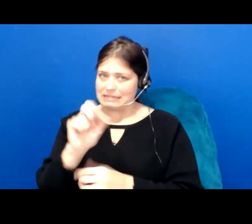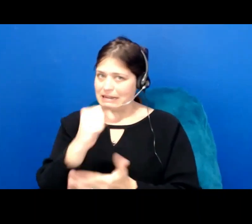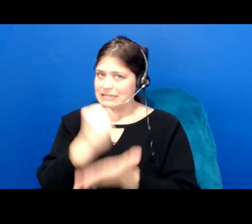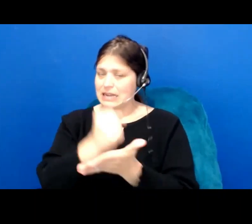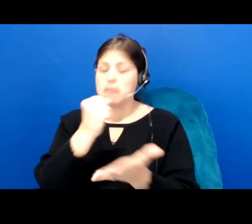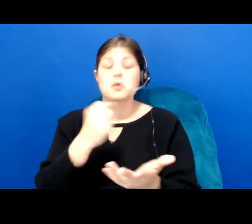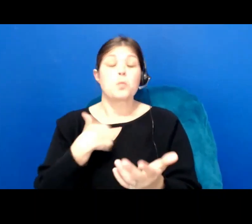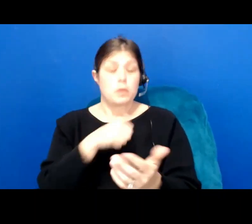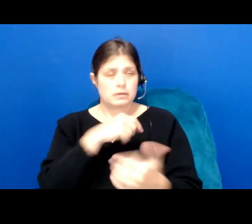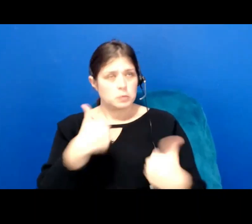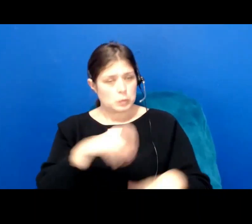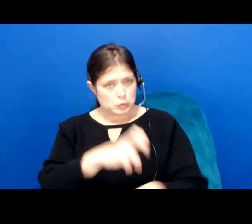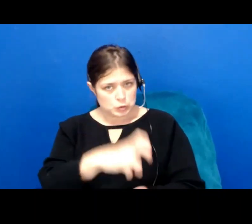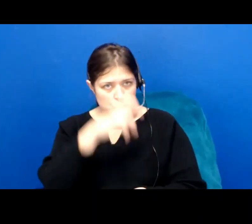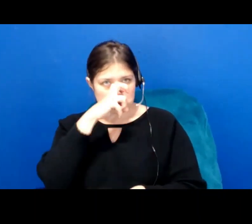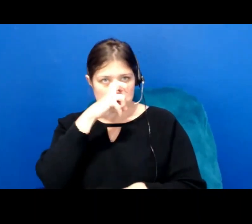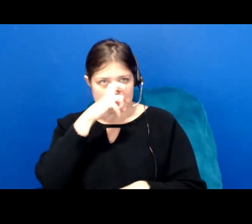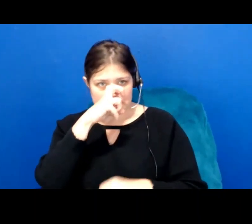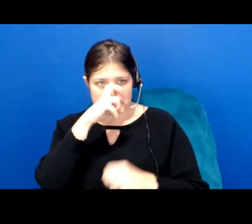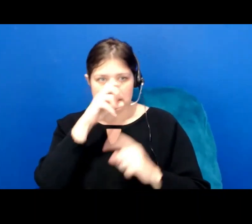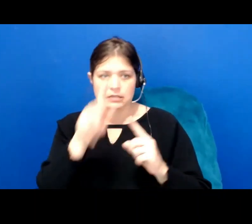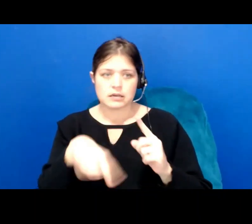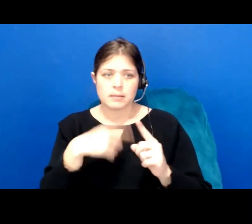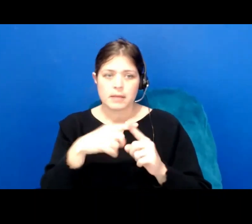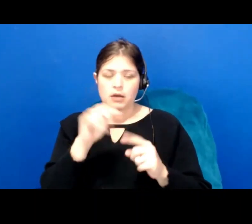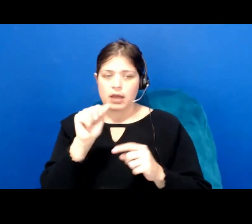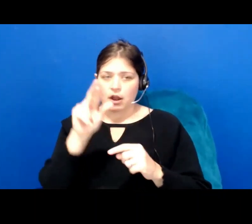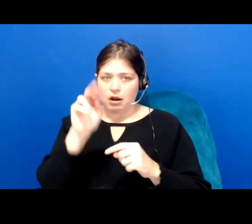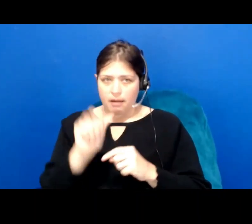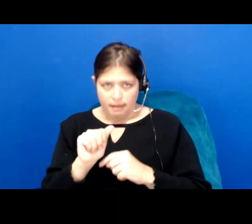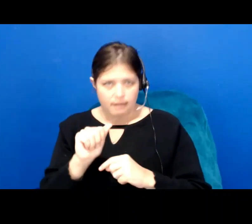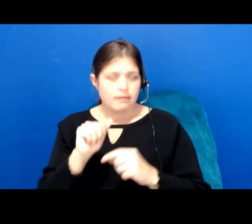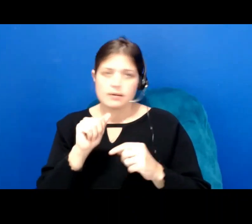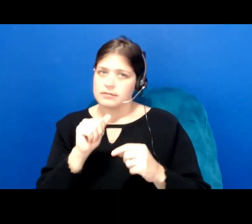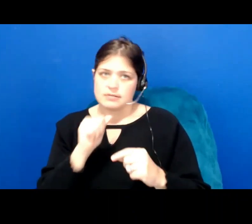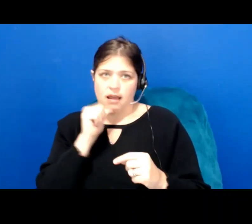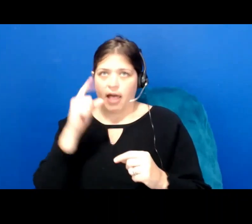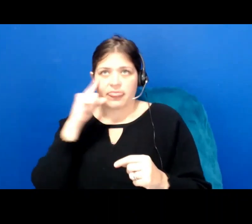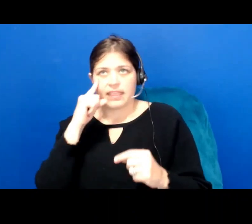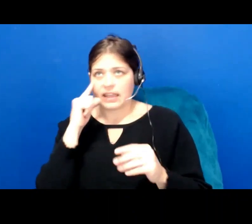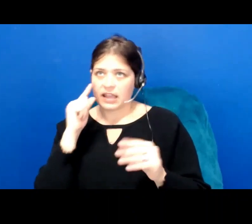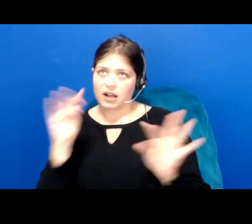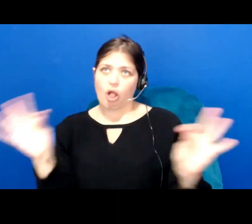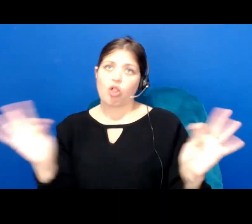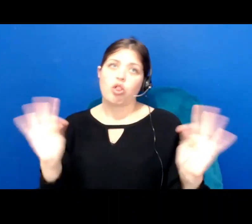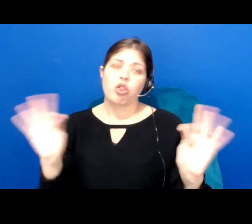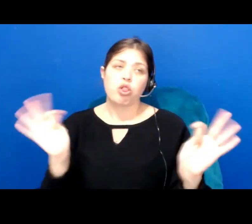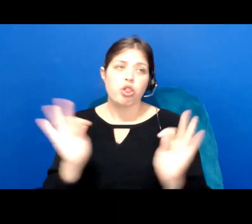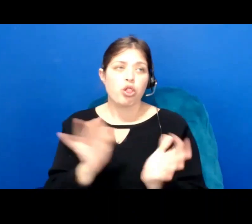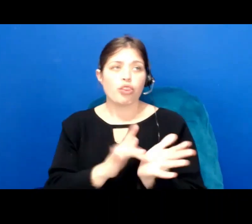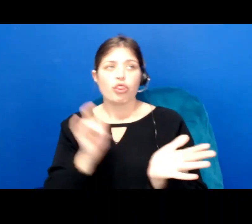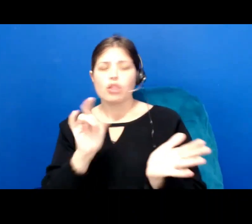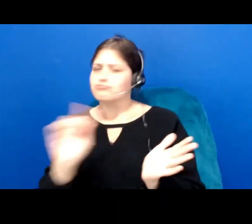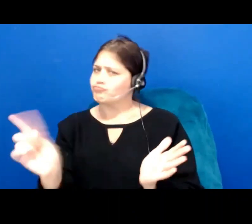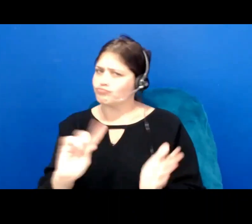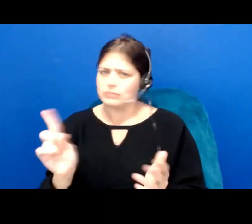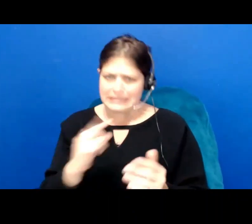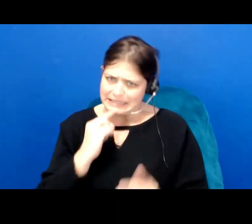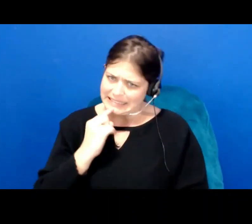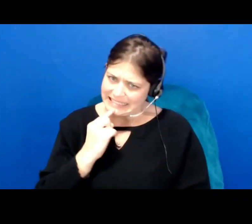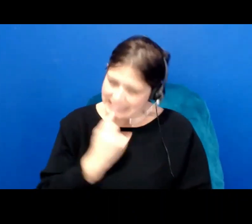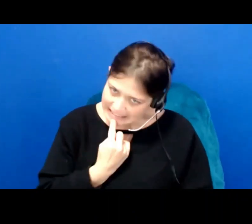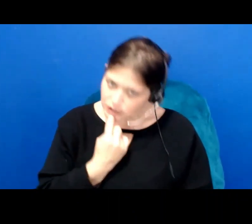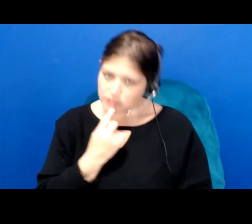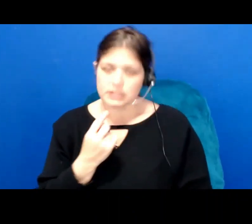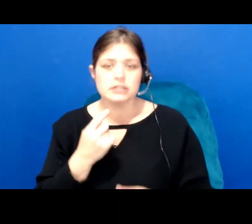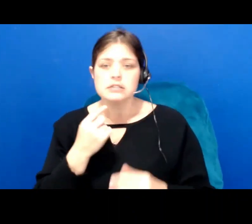about whether paper or repository. ARA does not take lightly and has not taken lightly any form of plagiarism that happens in